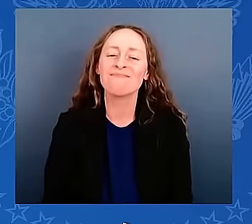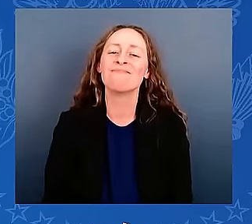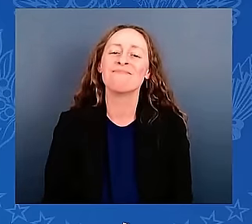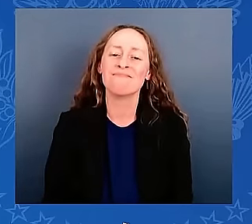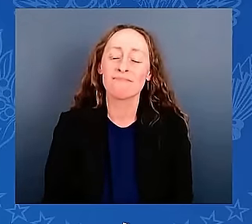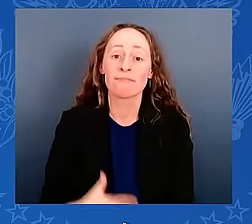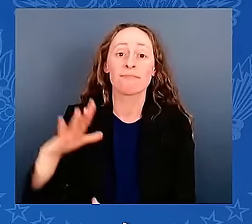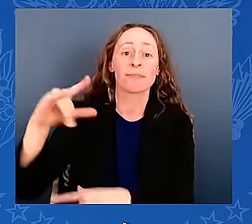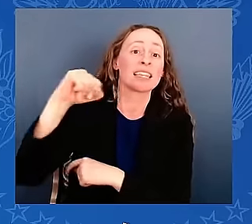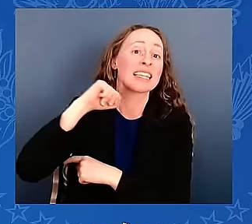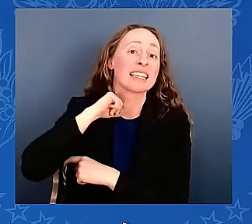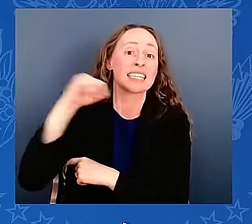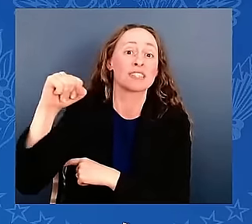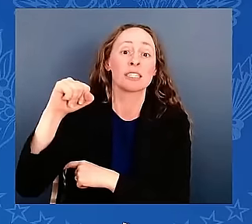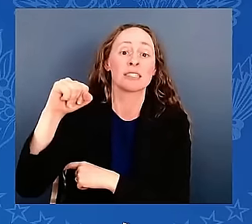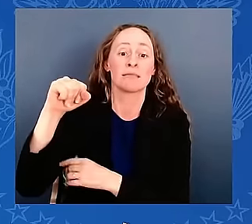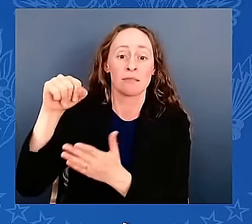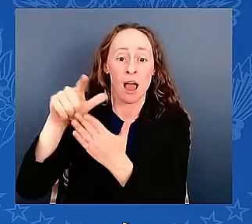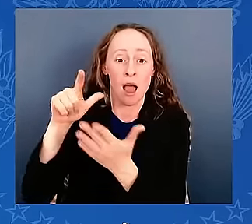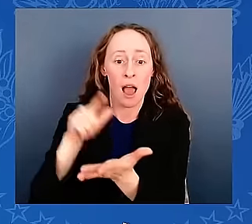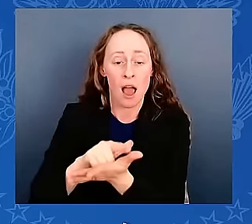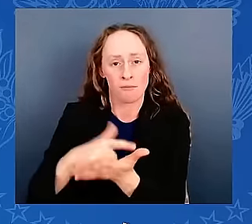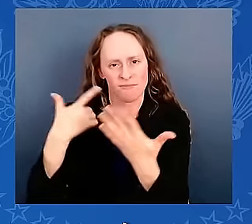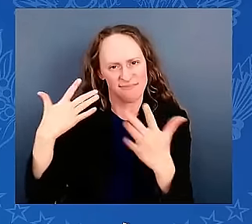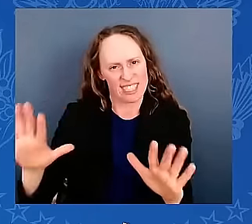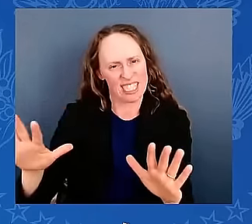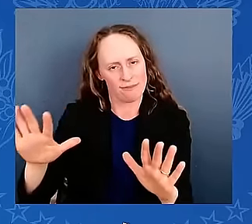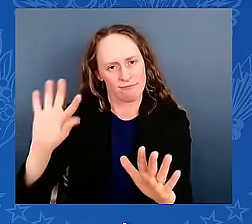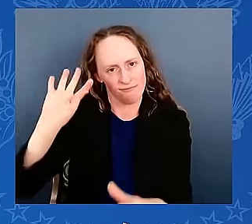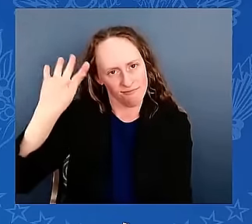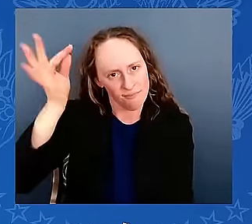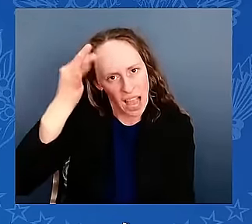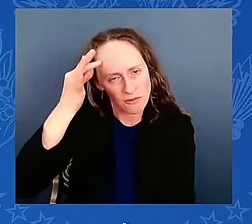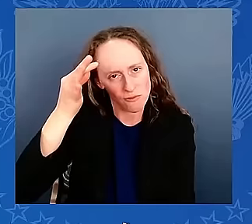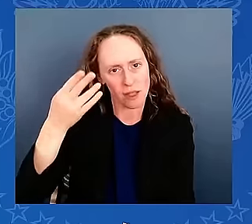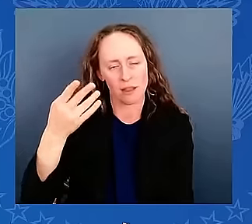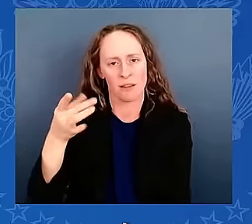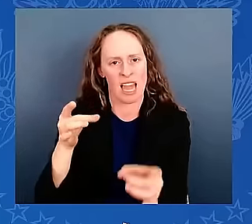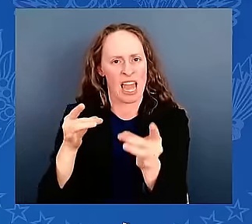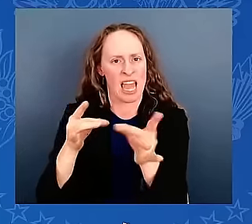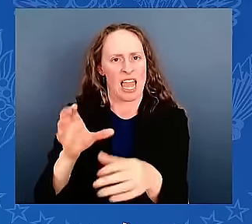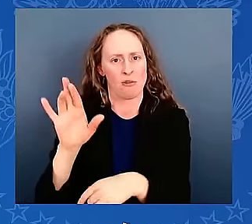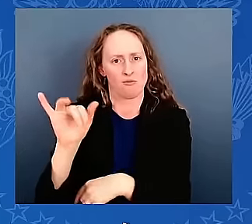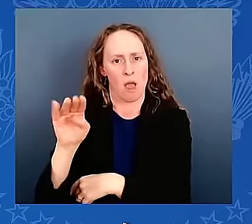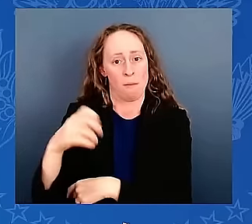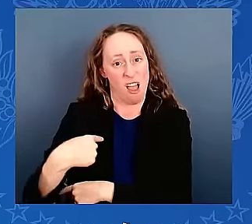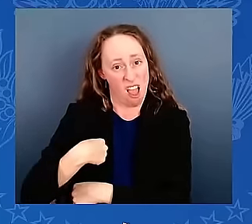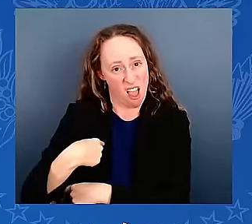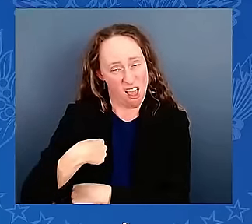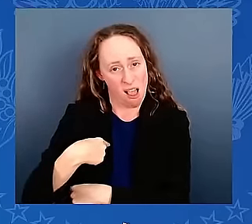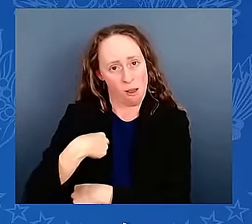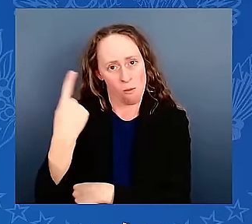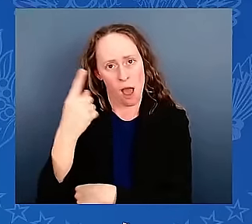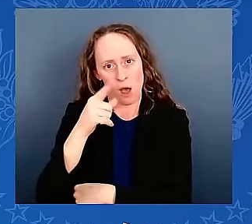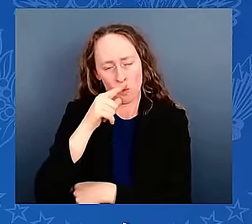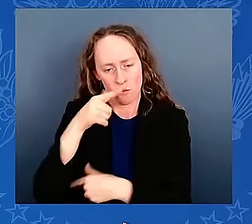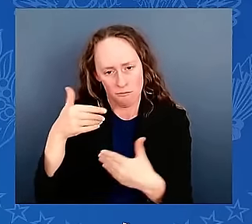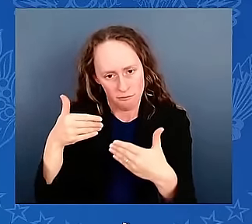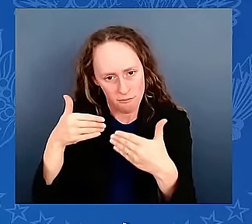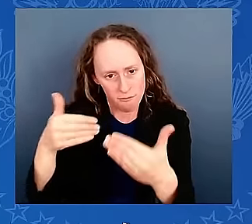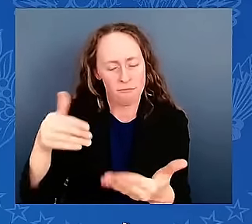reminded. Remember what they tried to do? as well as establish national